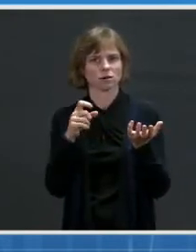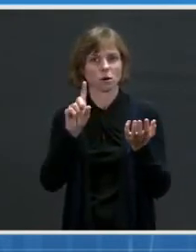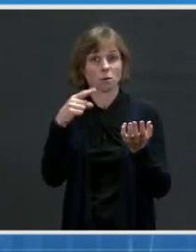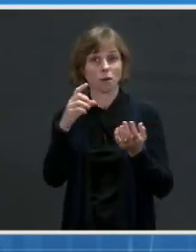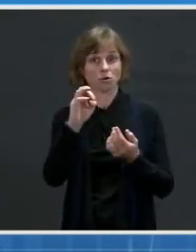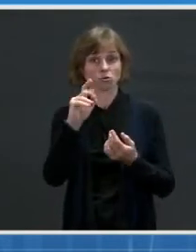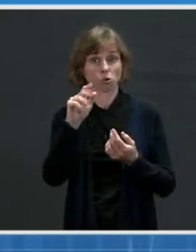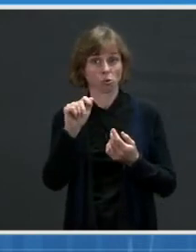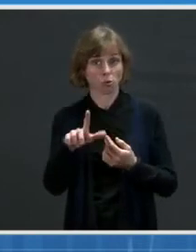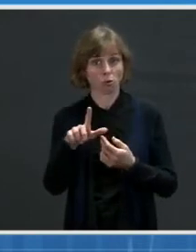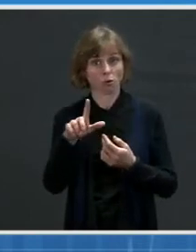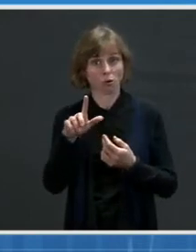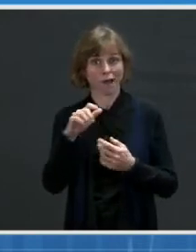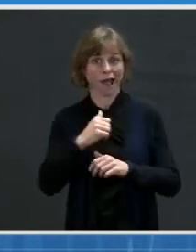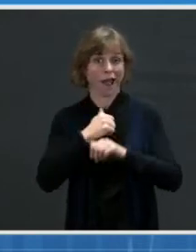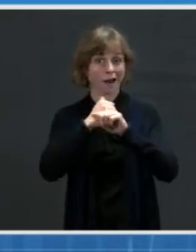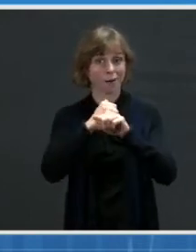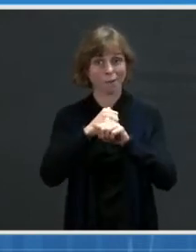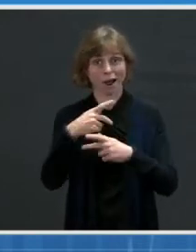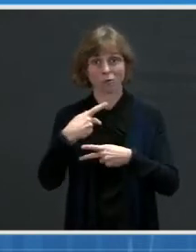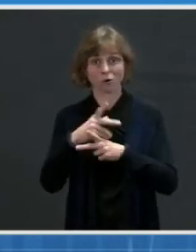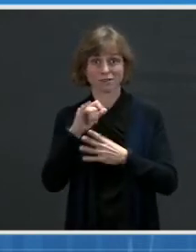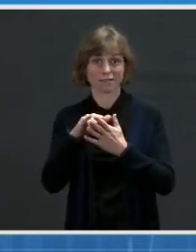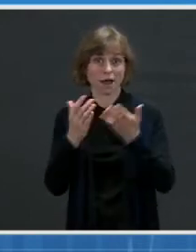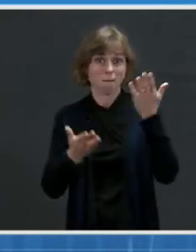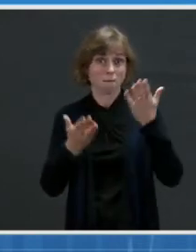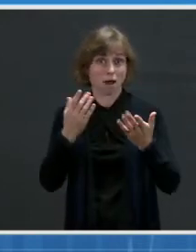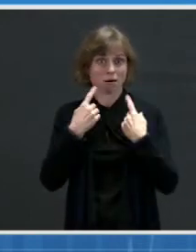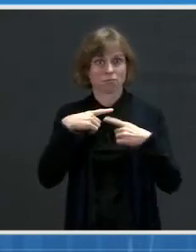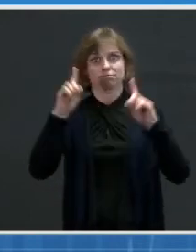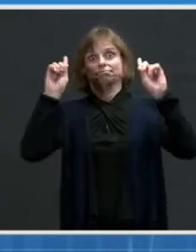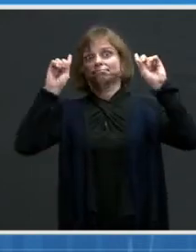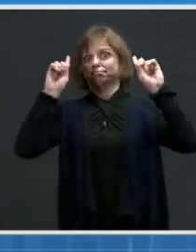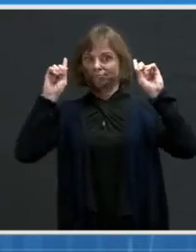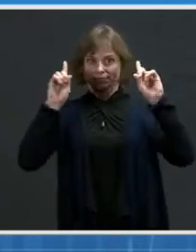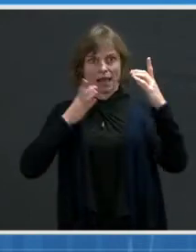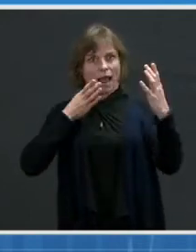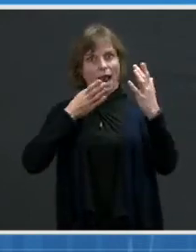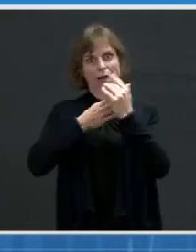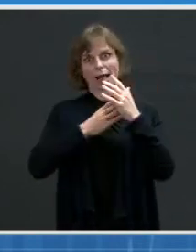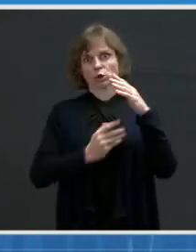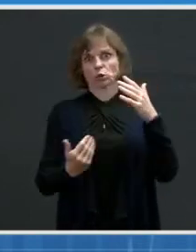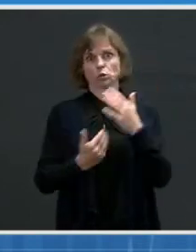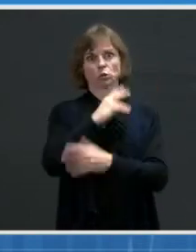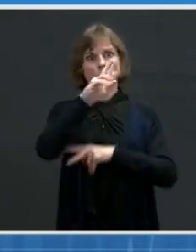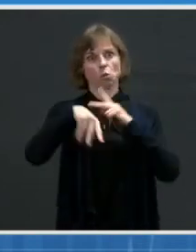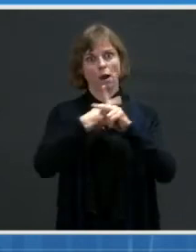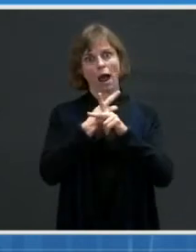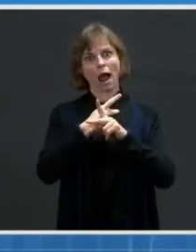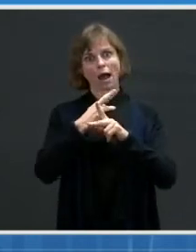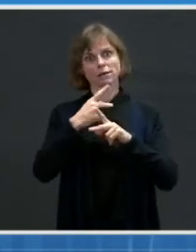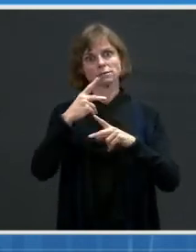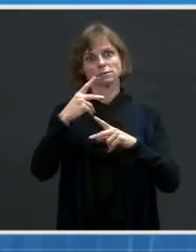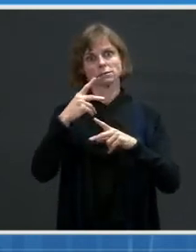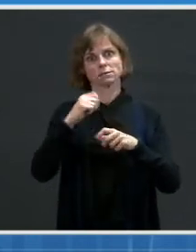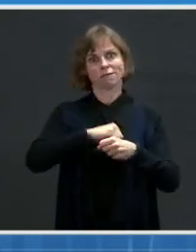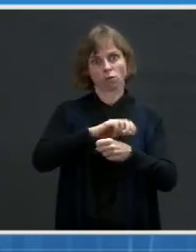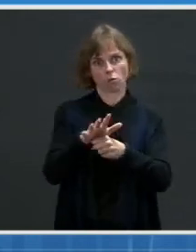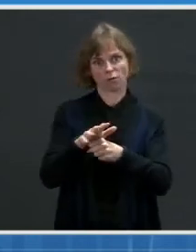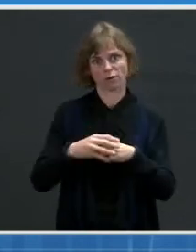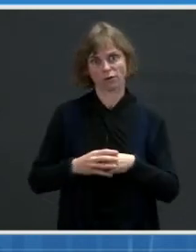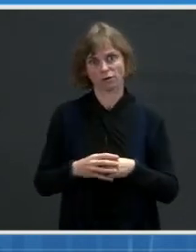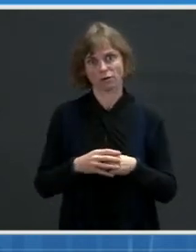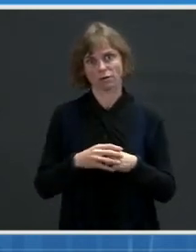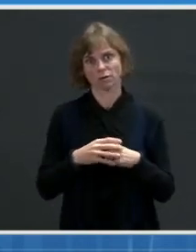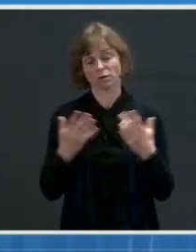antibody products that might actually be effective against emerging variants, which obviously will be an